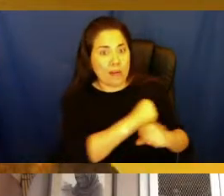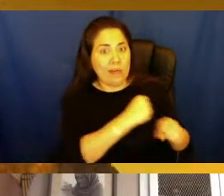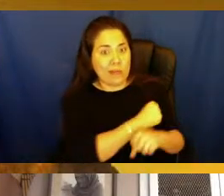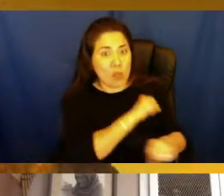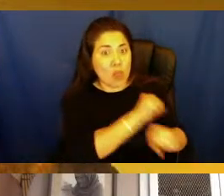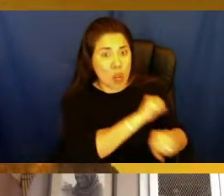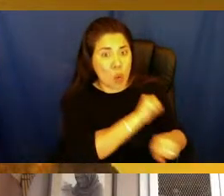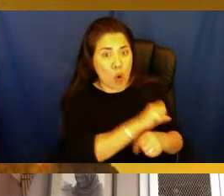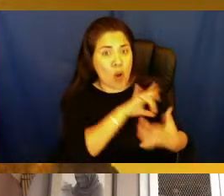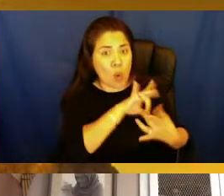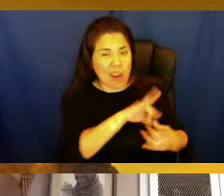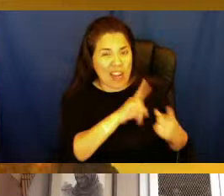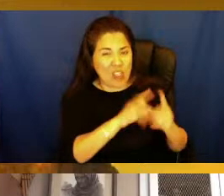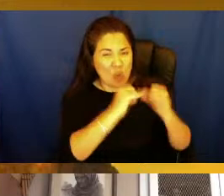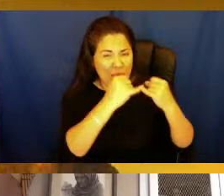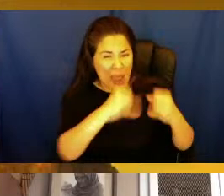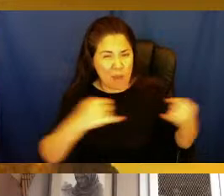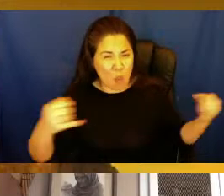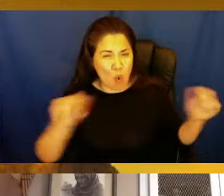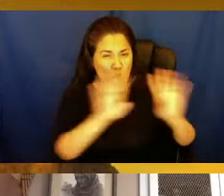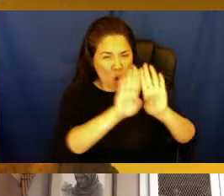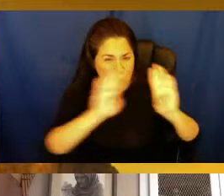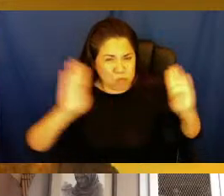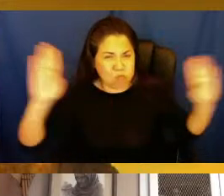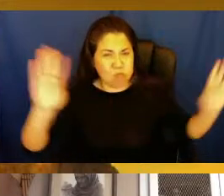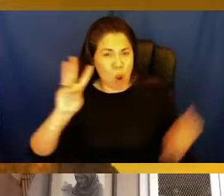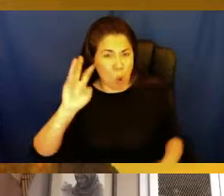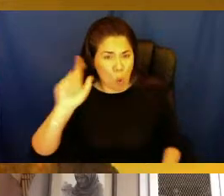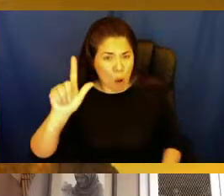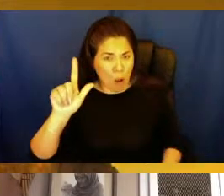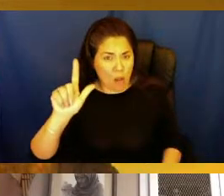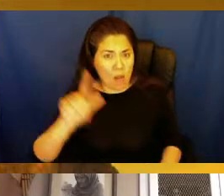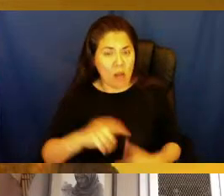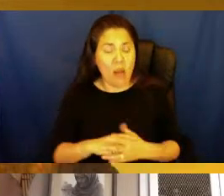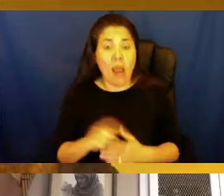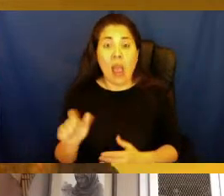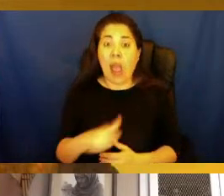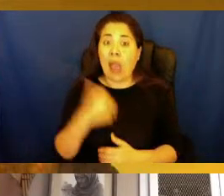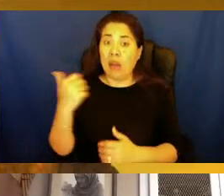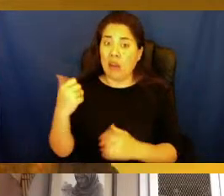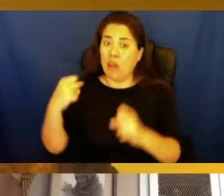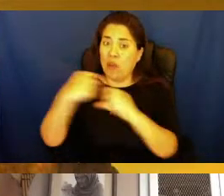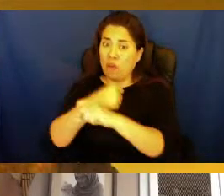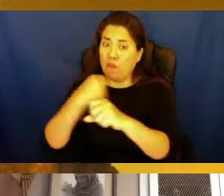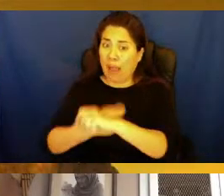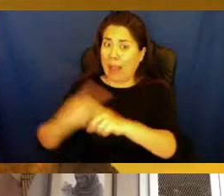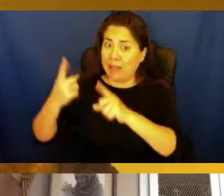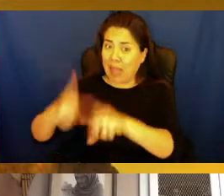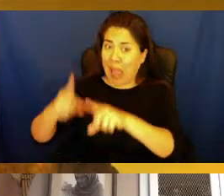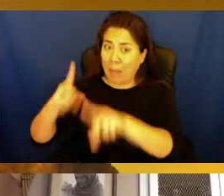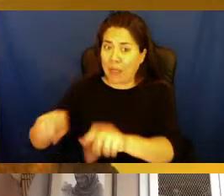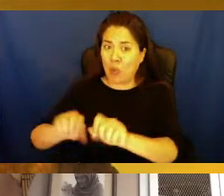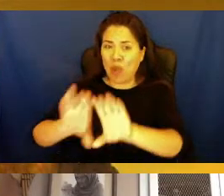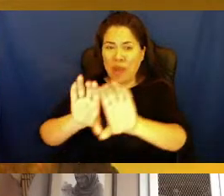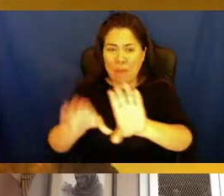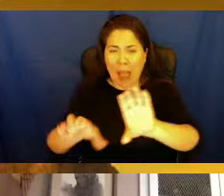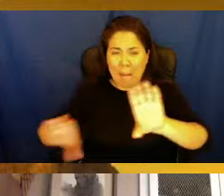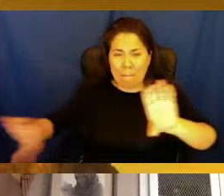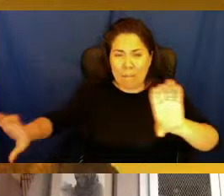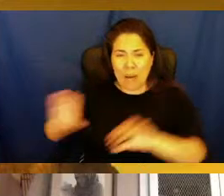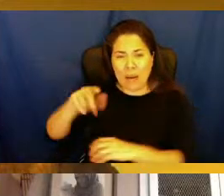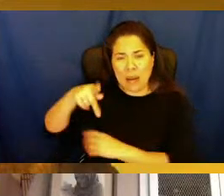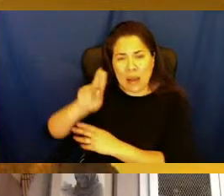walls. And the other fights that are going on with the pipelines